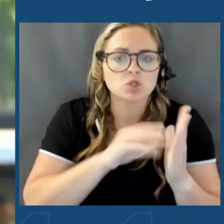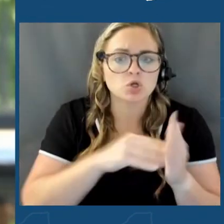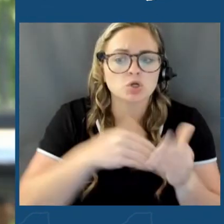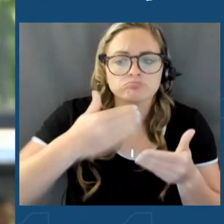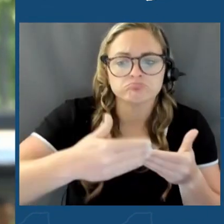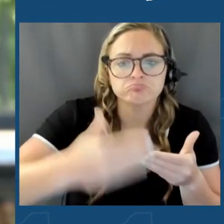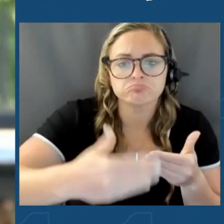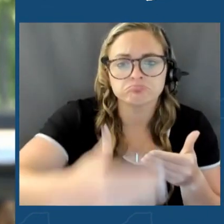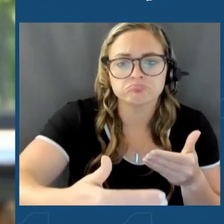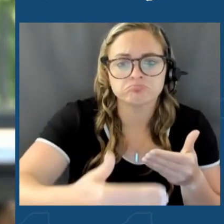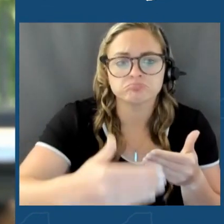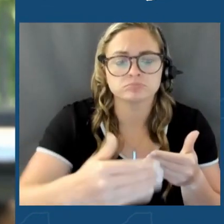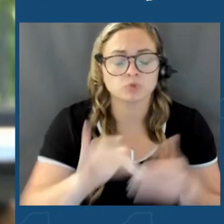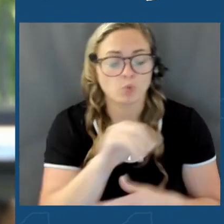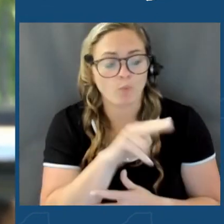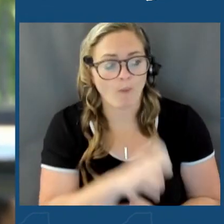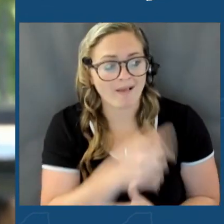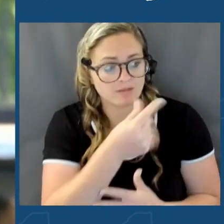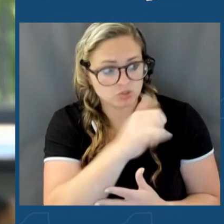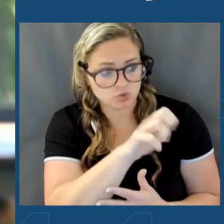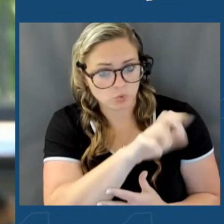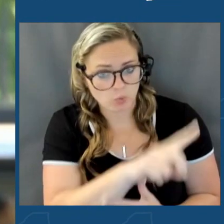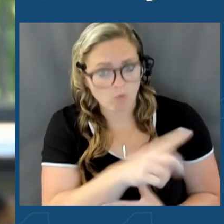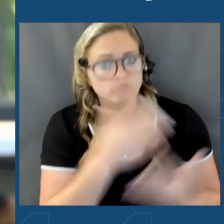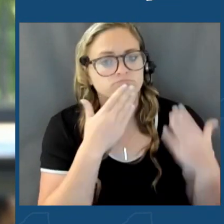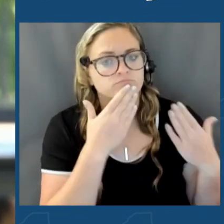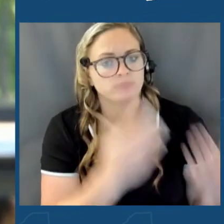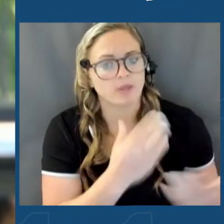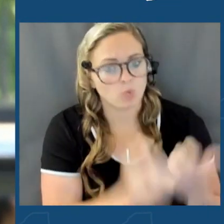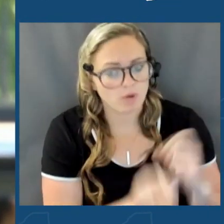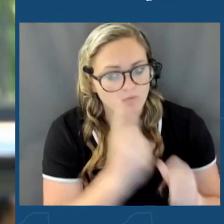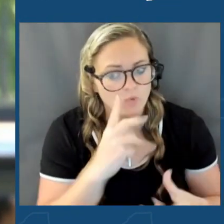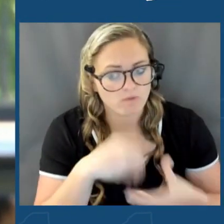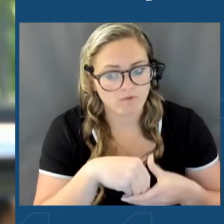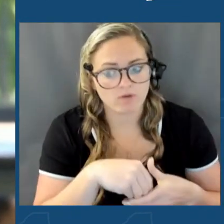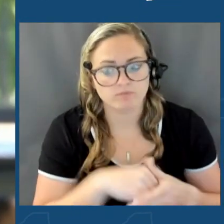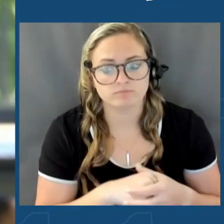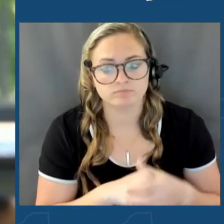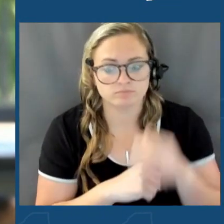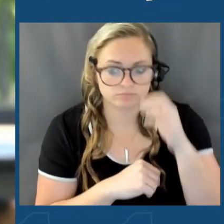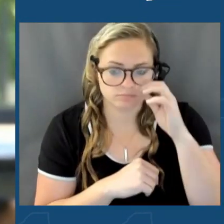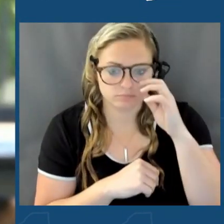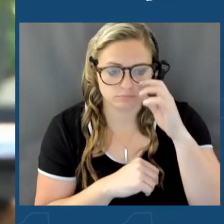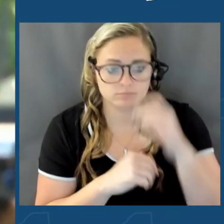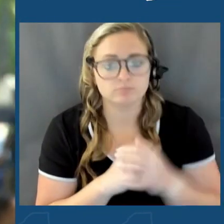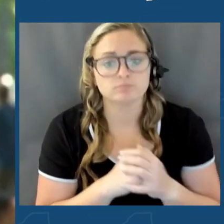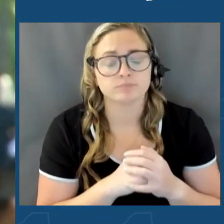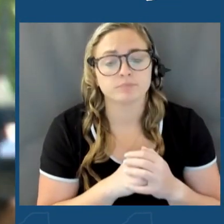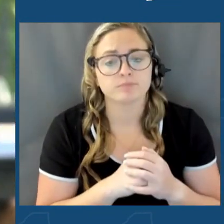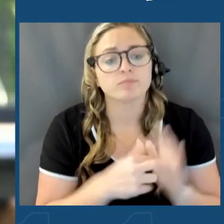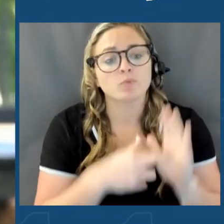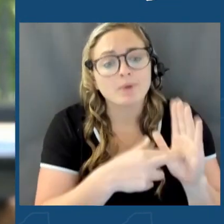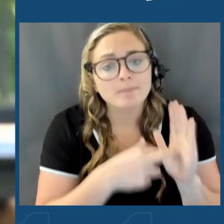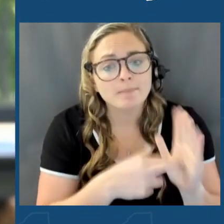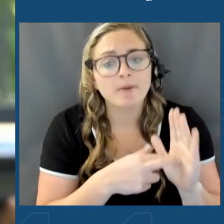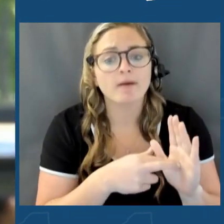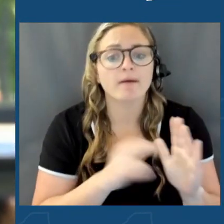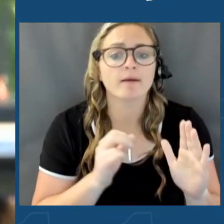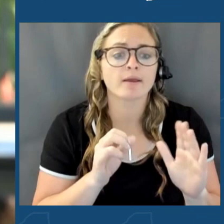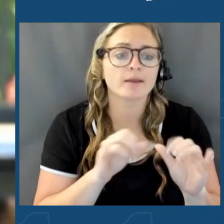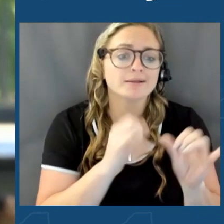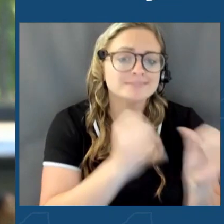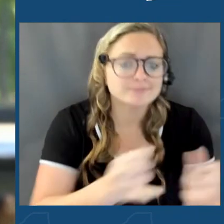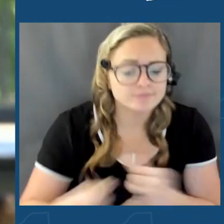to Alice Greenwald, I thank you and everyone involved. We are represented by individuals in Congress who also have